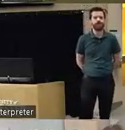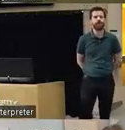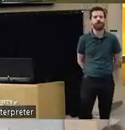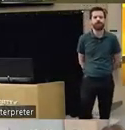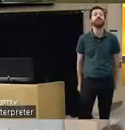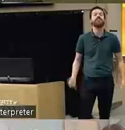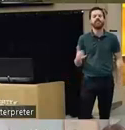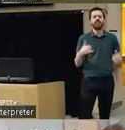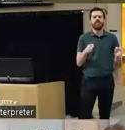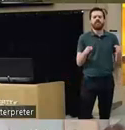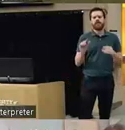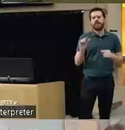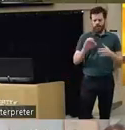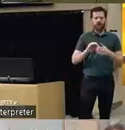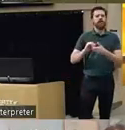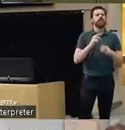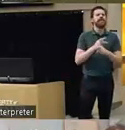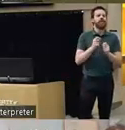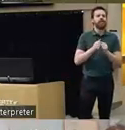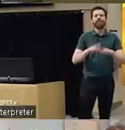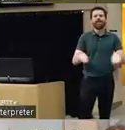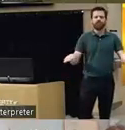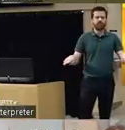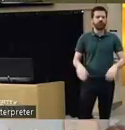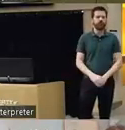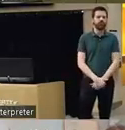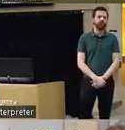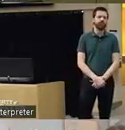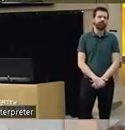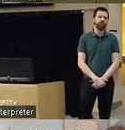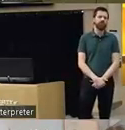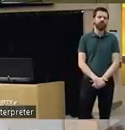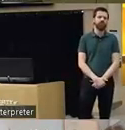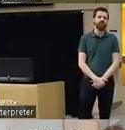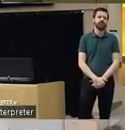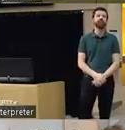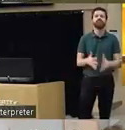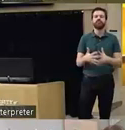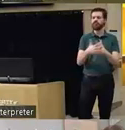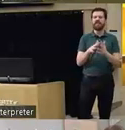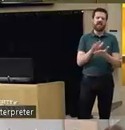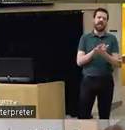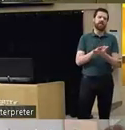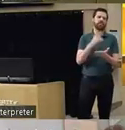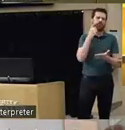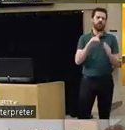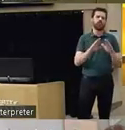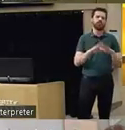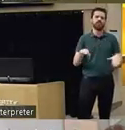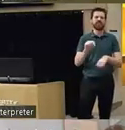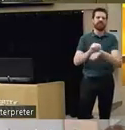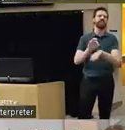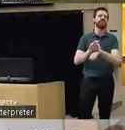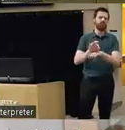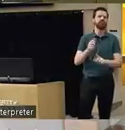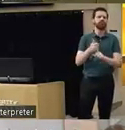and some of our work there and the state of an overall model. So the American Academy of Pediatrics Task Force has